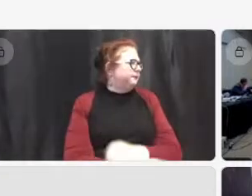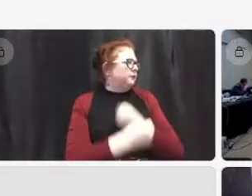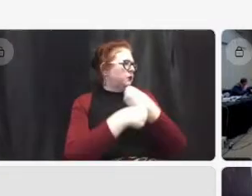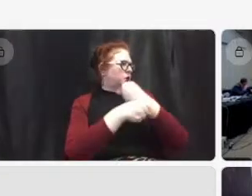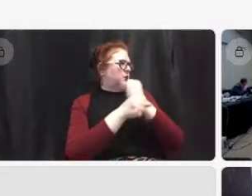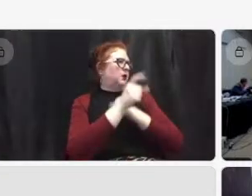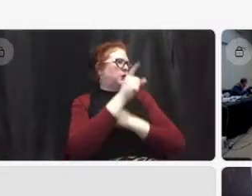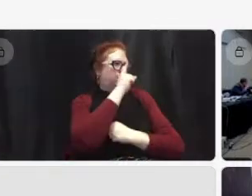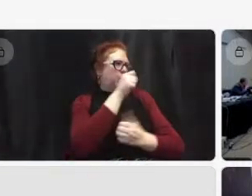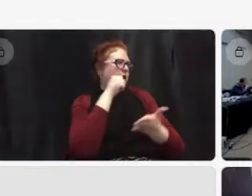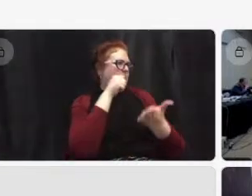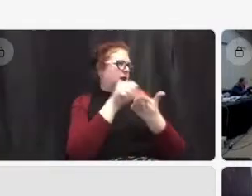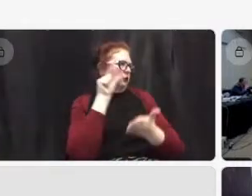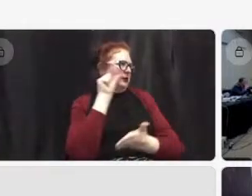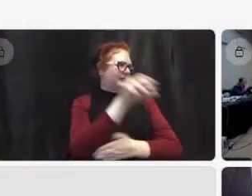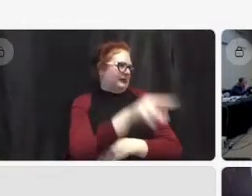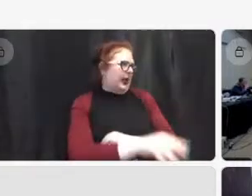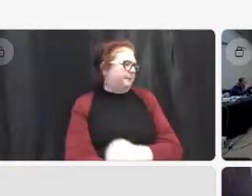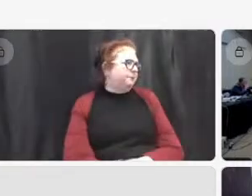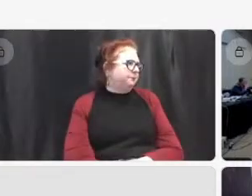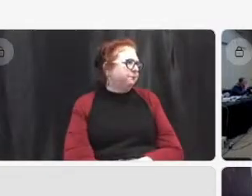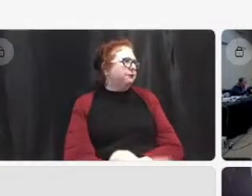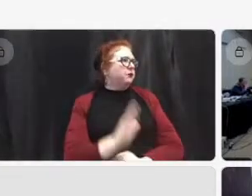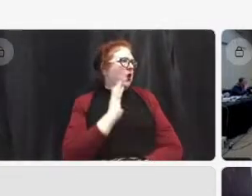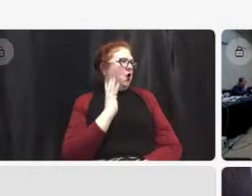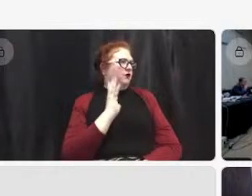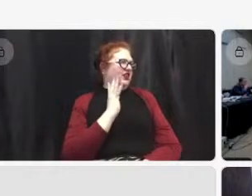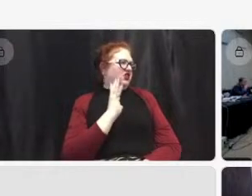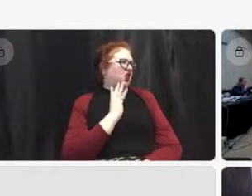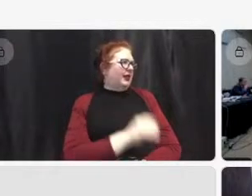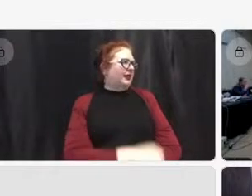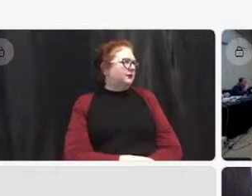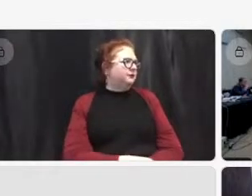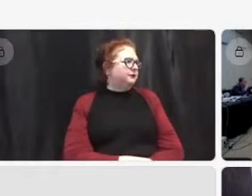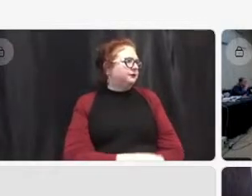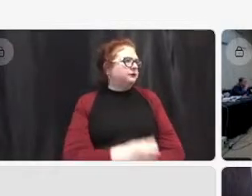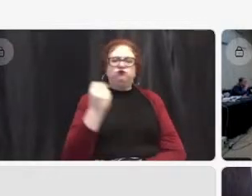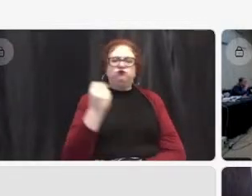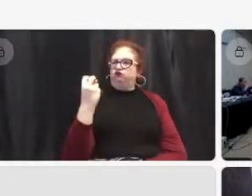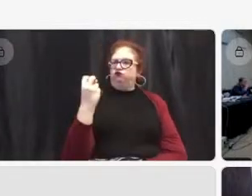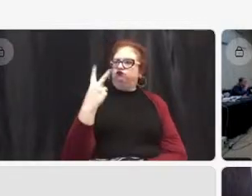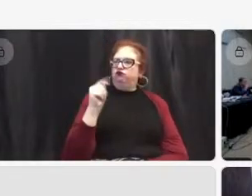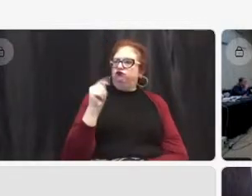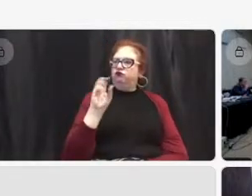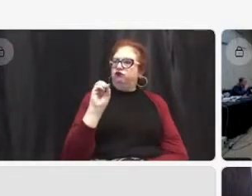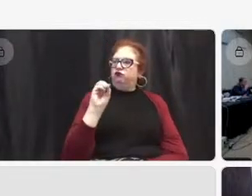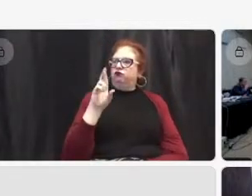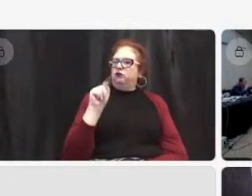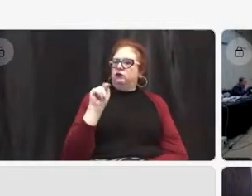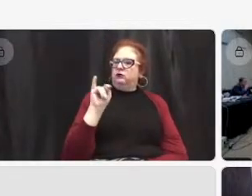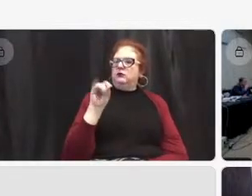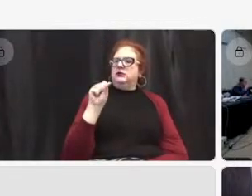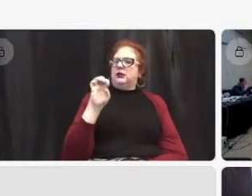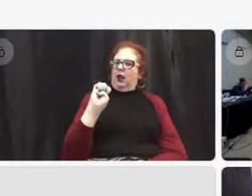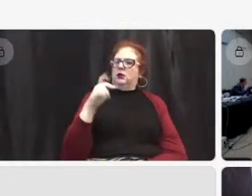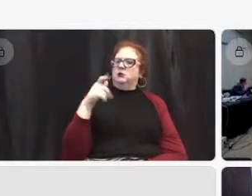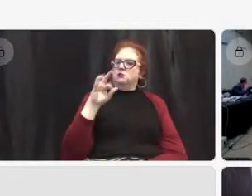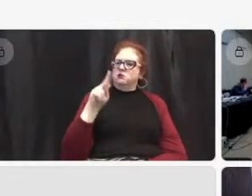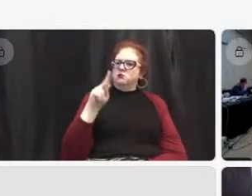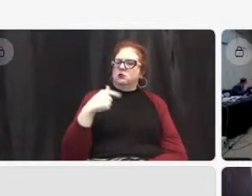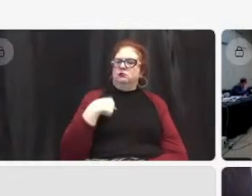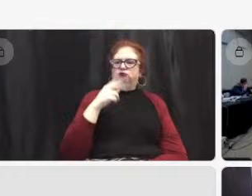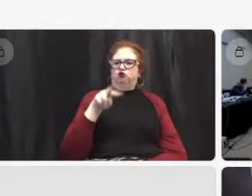that a letter was officially sent to your address. Well, okay. for as far, I'm 22 years.